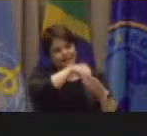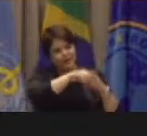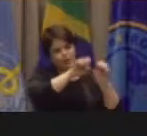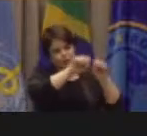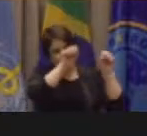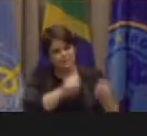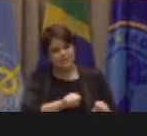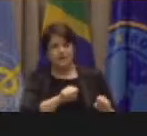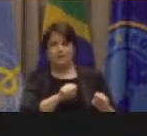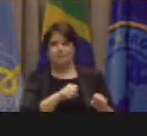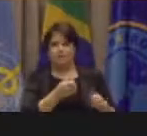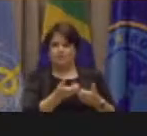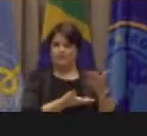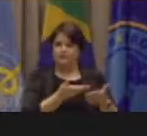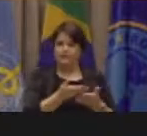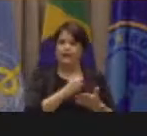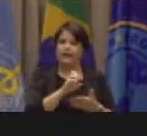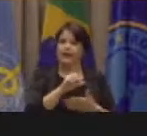cooperation